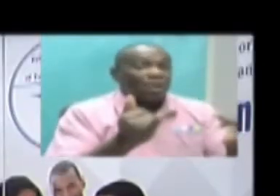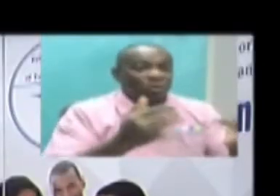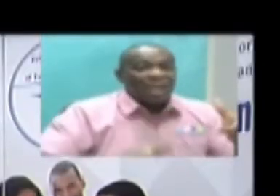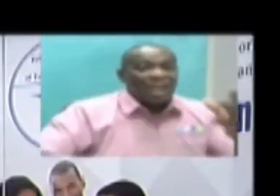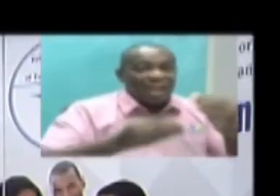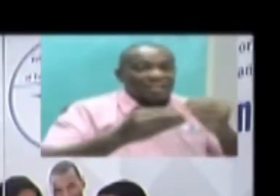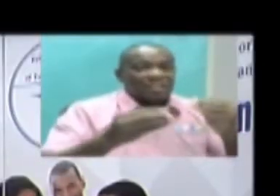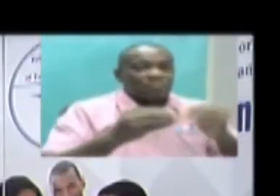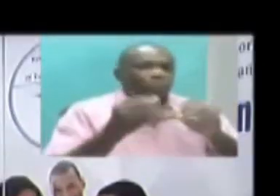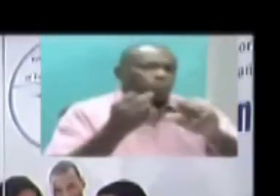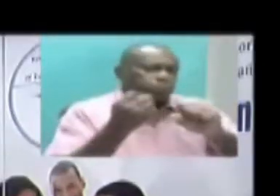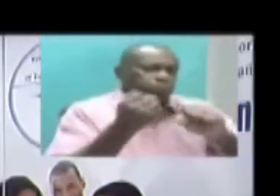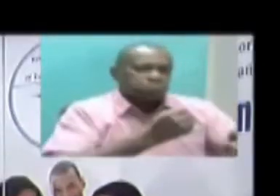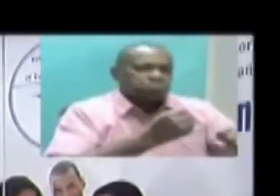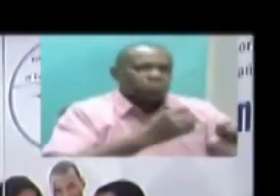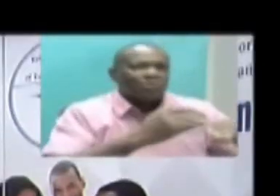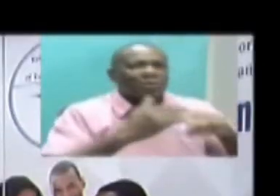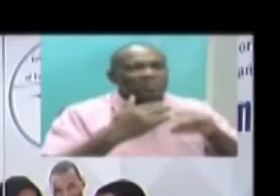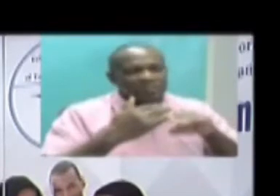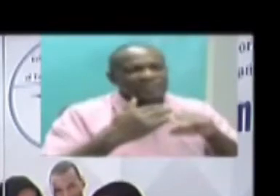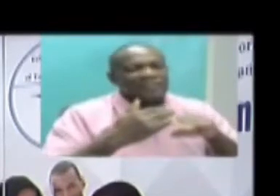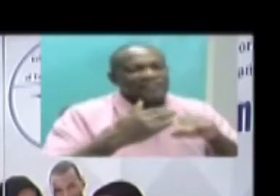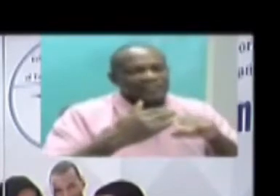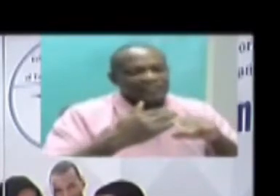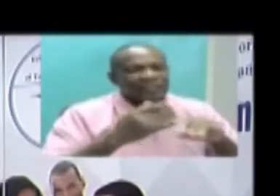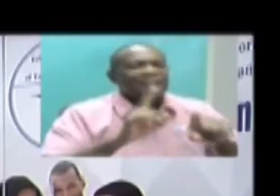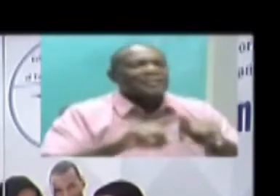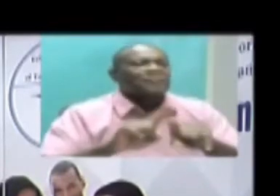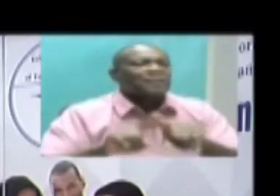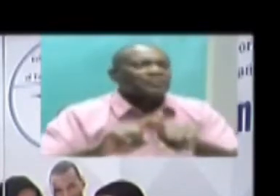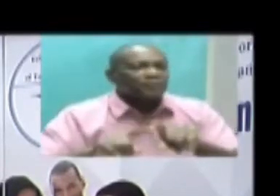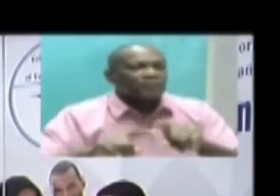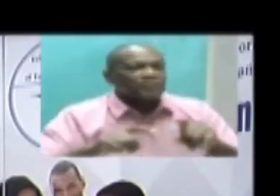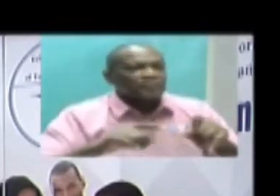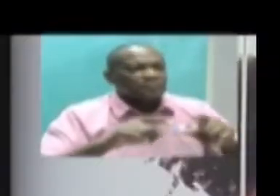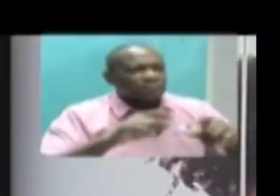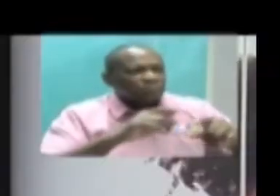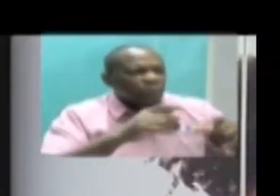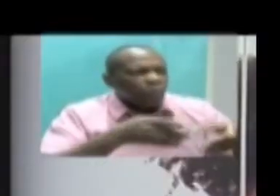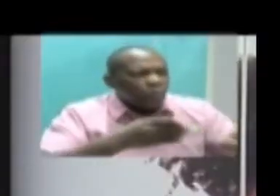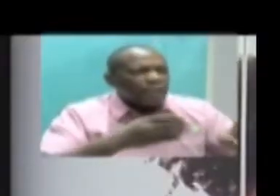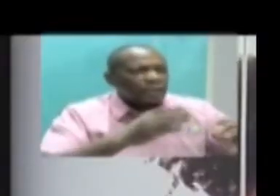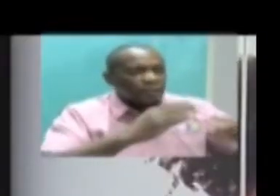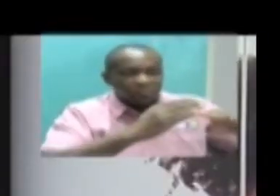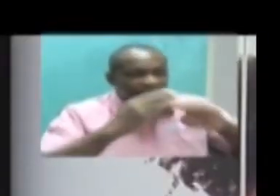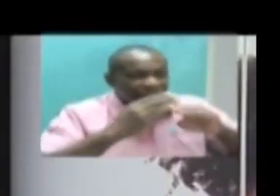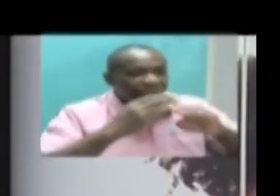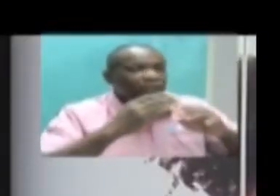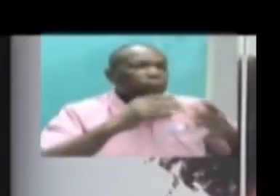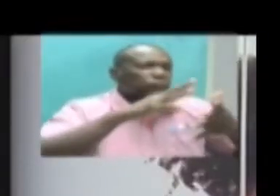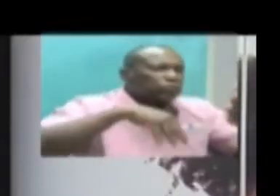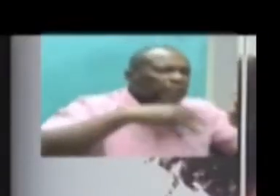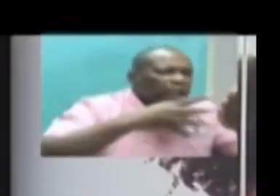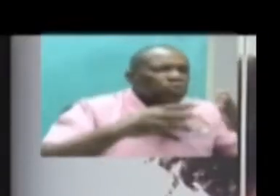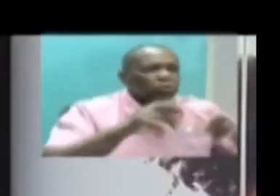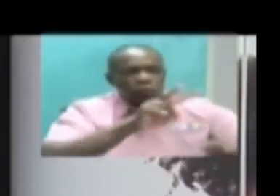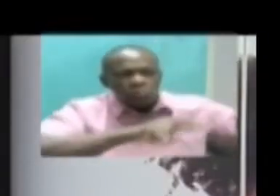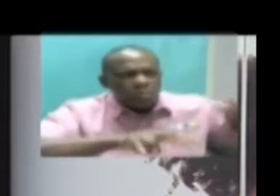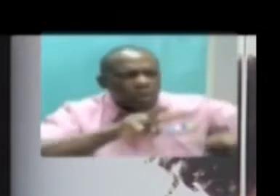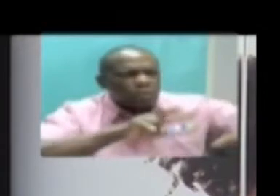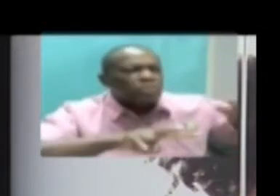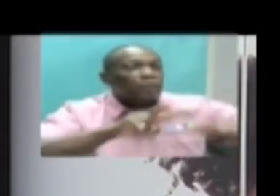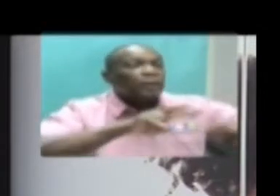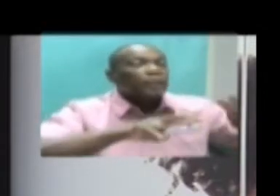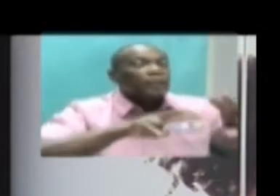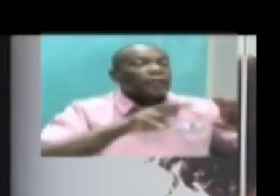The filters and the monitoring and the schedule protects our children up to a point, but they're having to be online